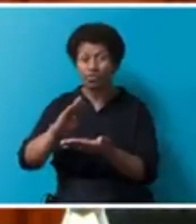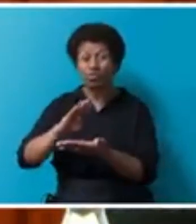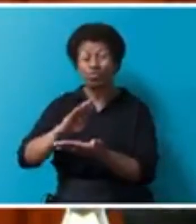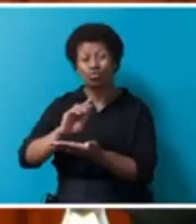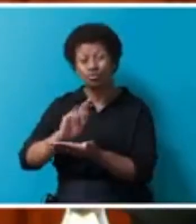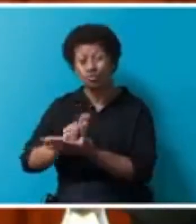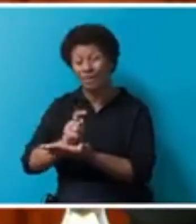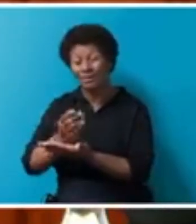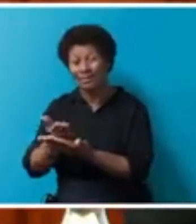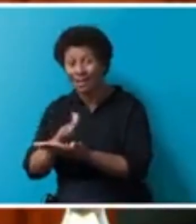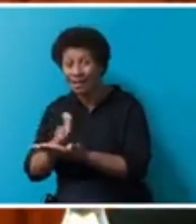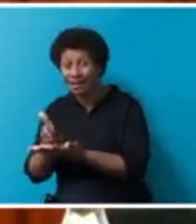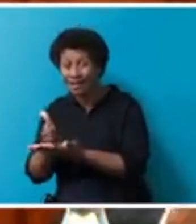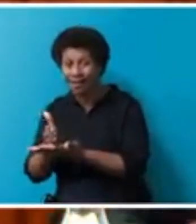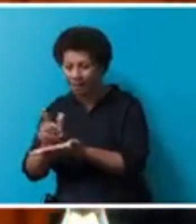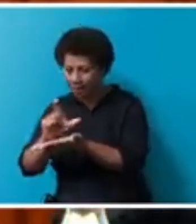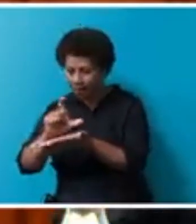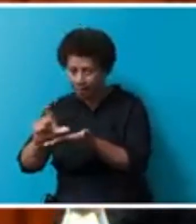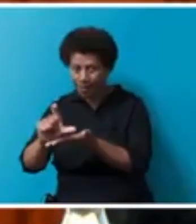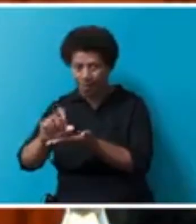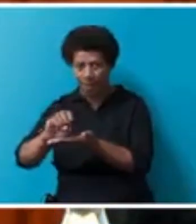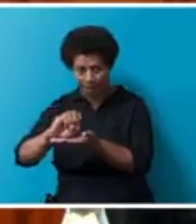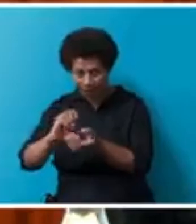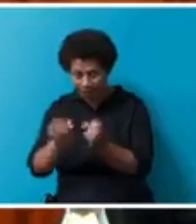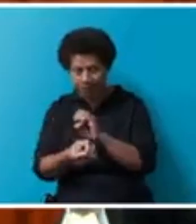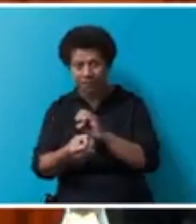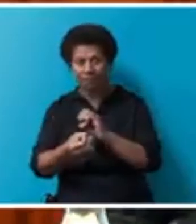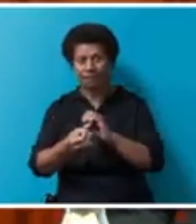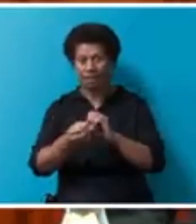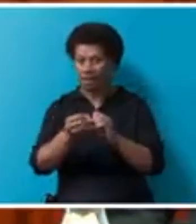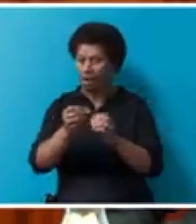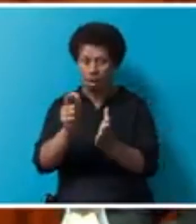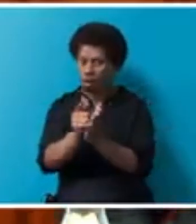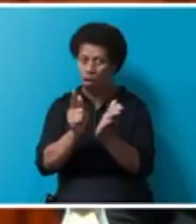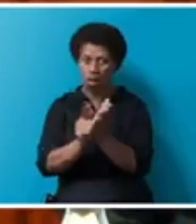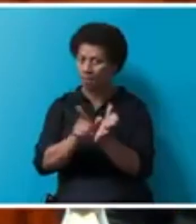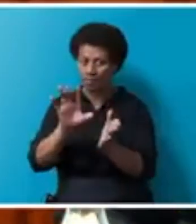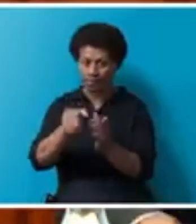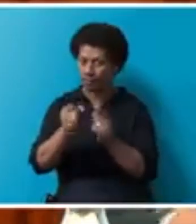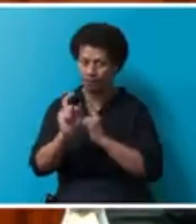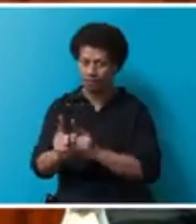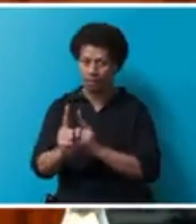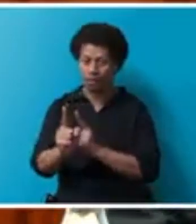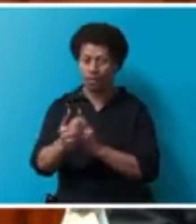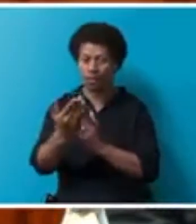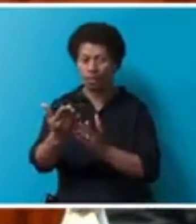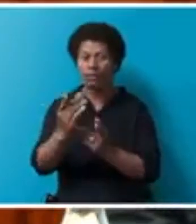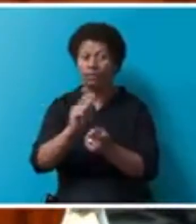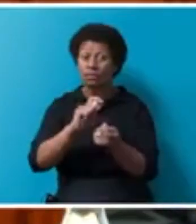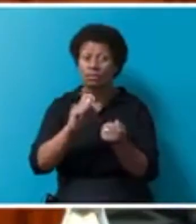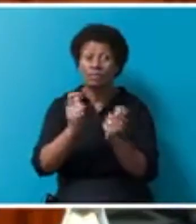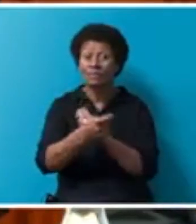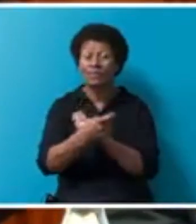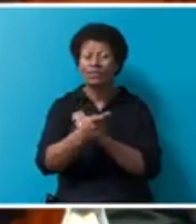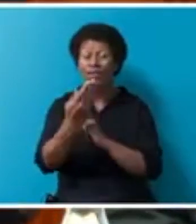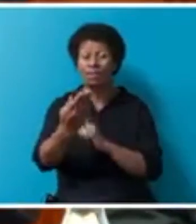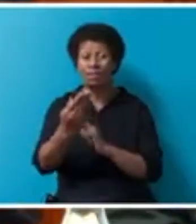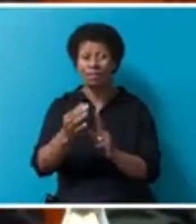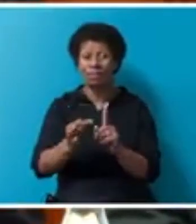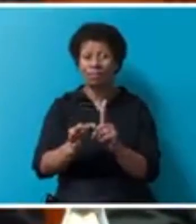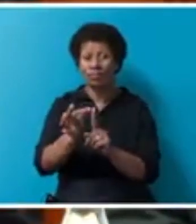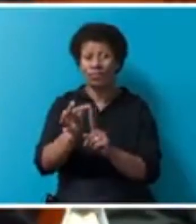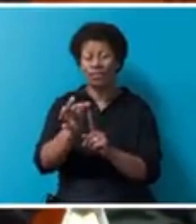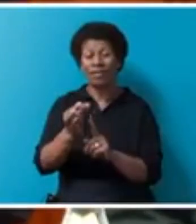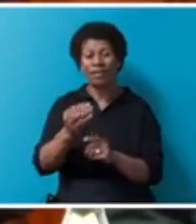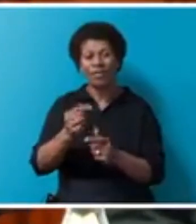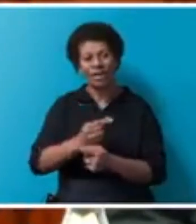into clear, effective, and enforceable laws. The budget supports transformative improvements, and we are also grateful to